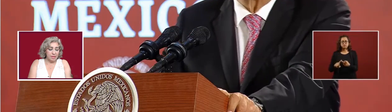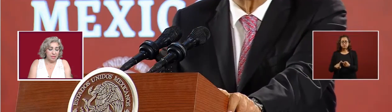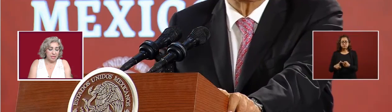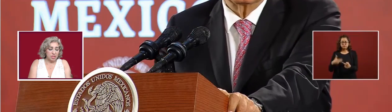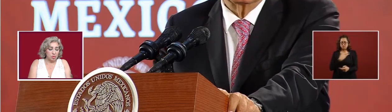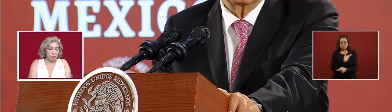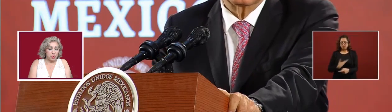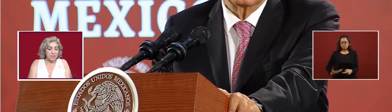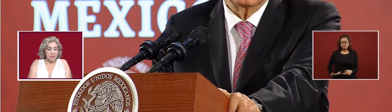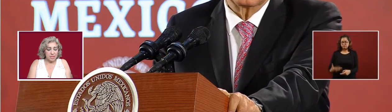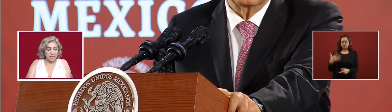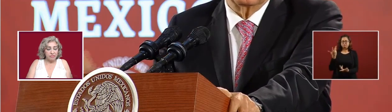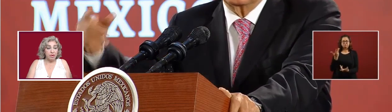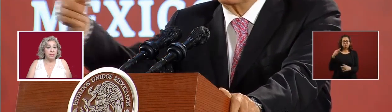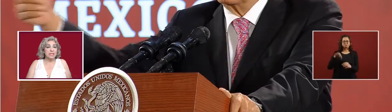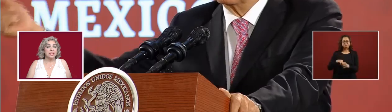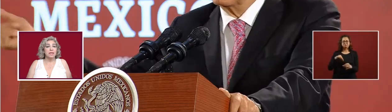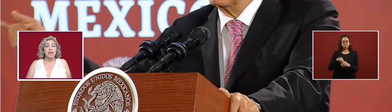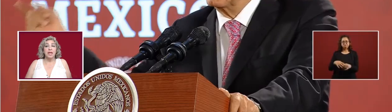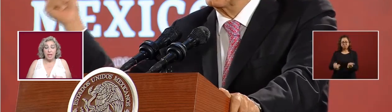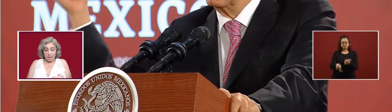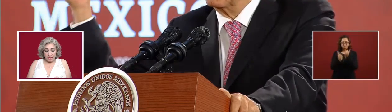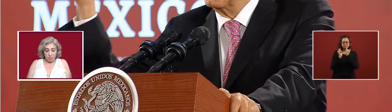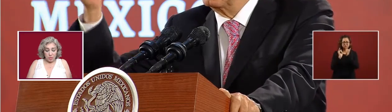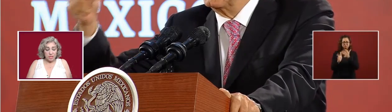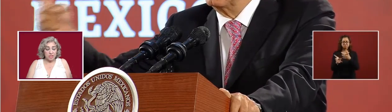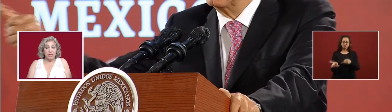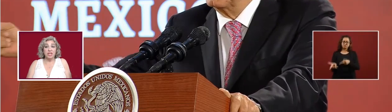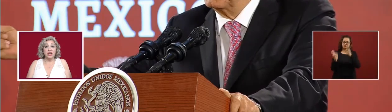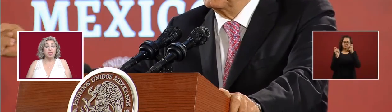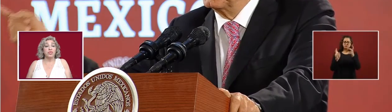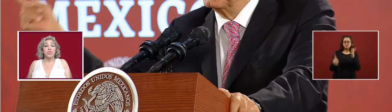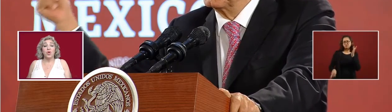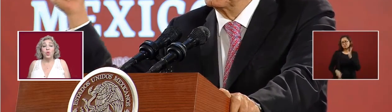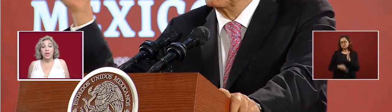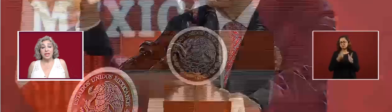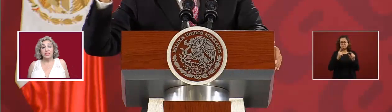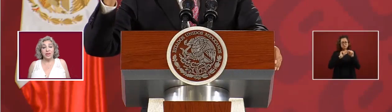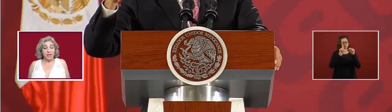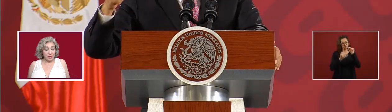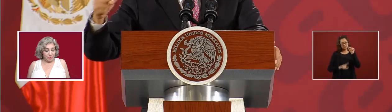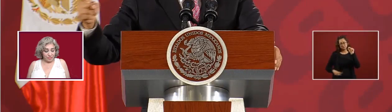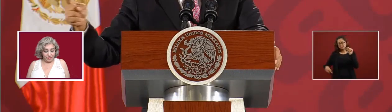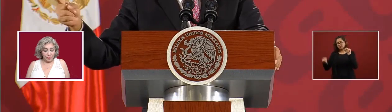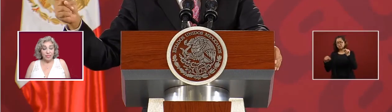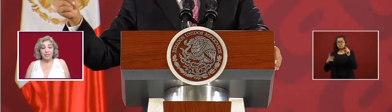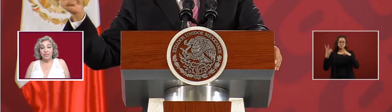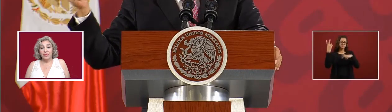And then they stole the presidency from us, and then we started to go through the whole country.